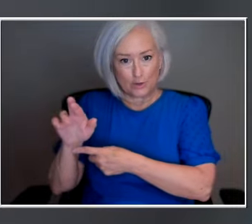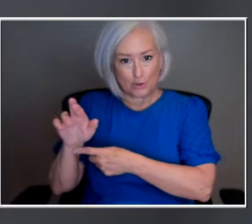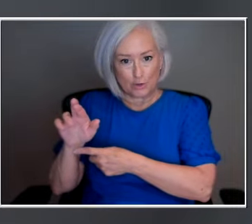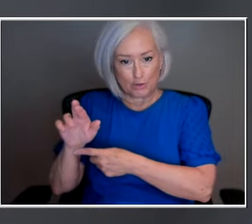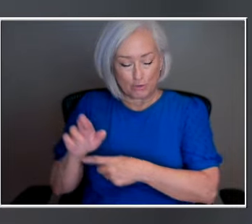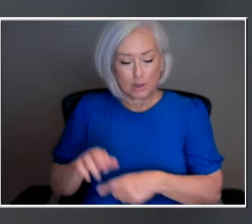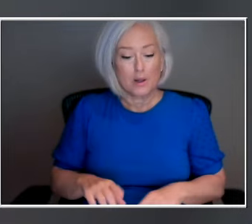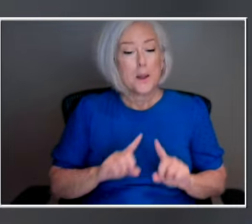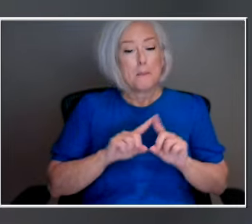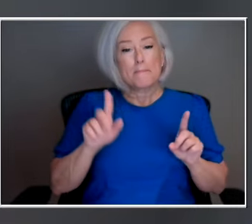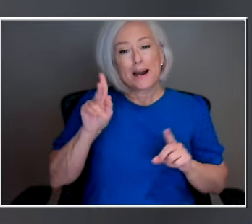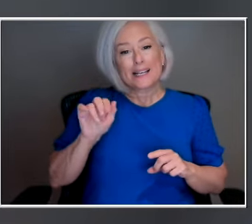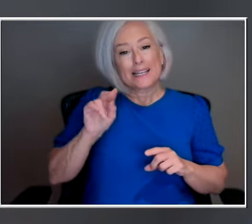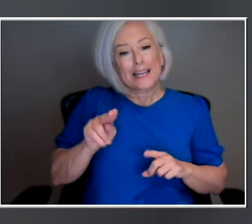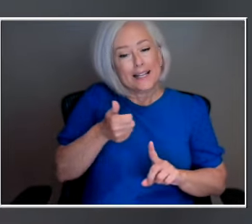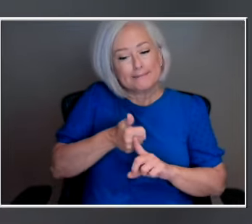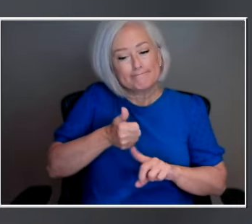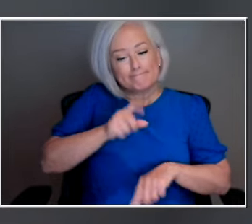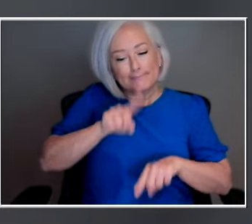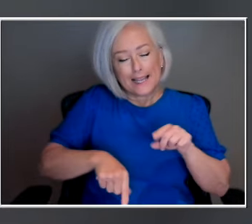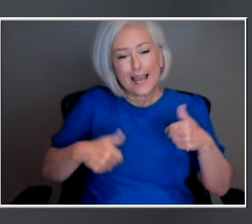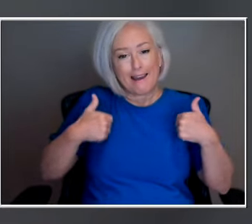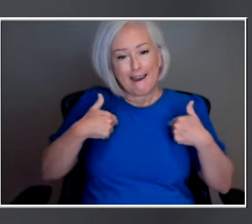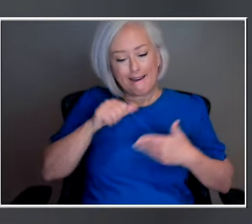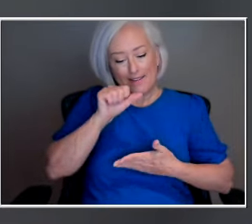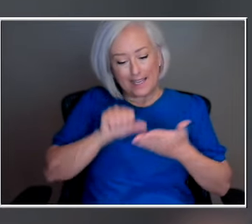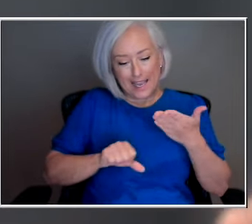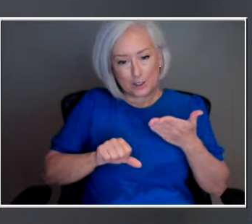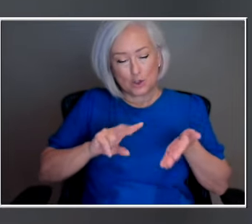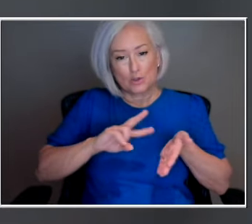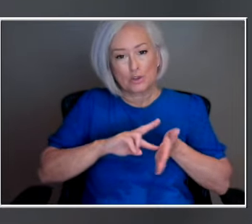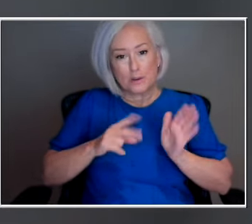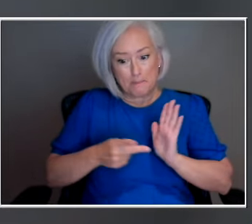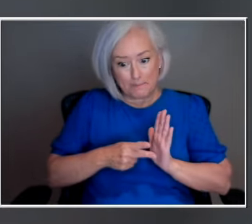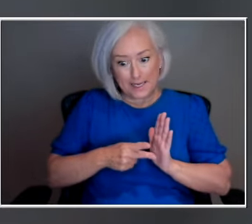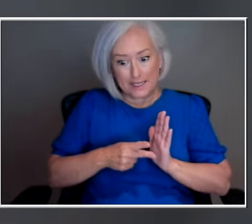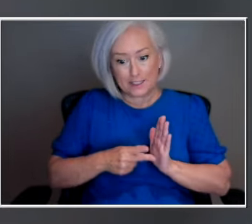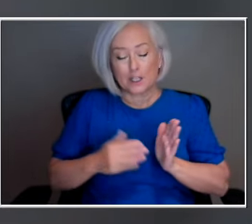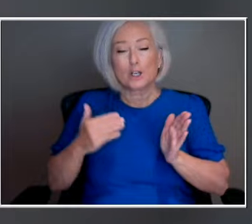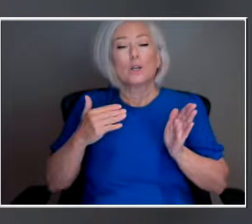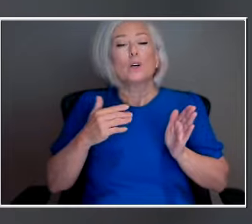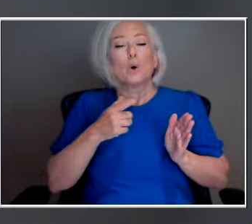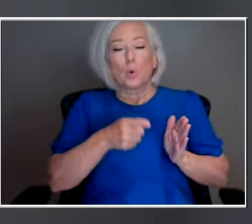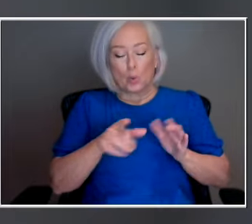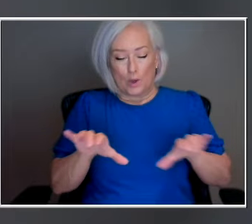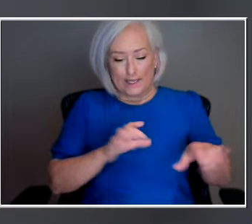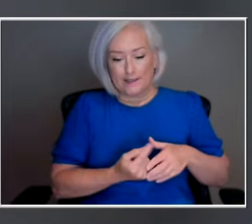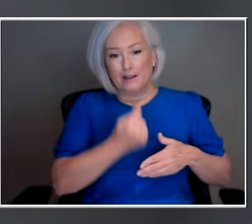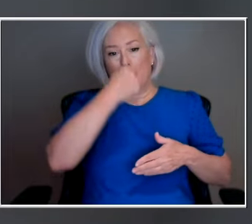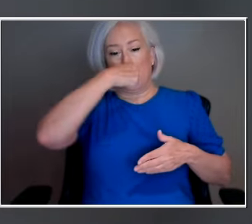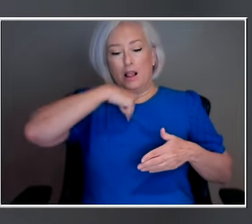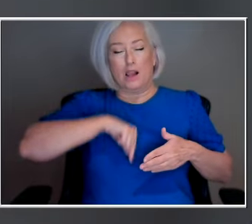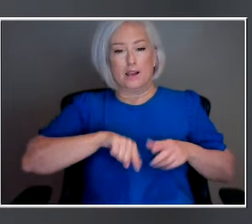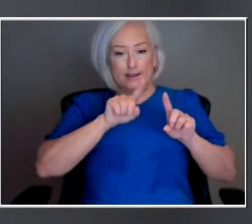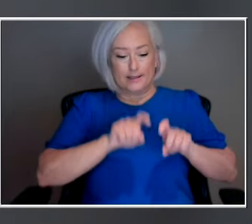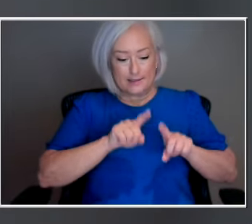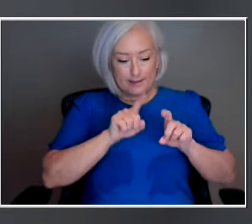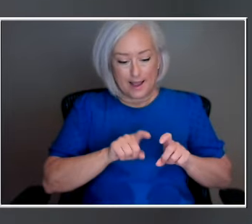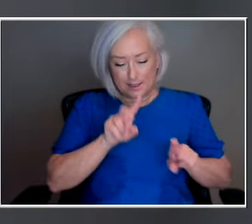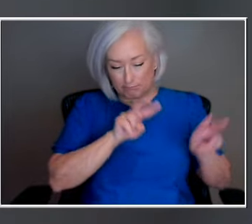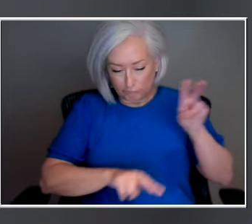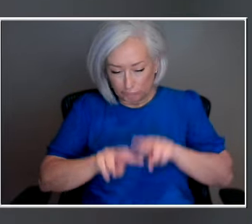was unresectable cancer, what we ended up doing was repeating the endoscopy and looking for any abnormal tissues and see if